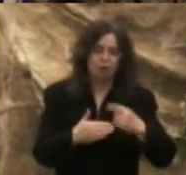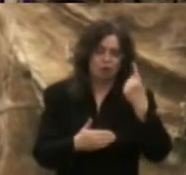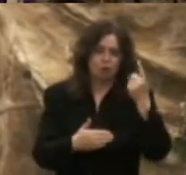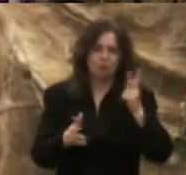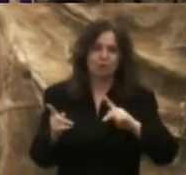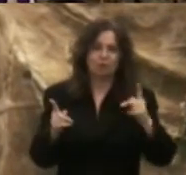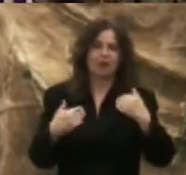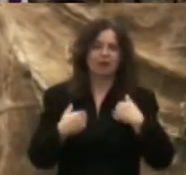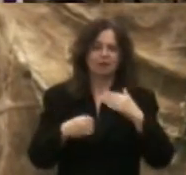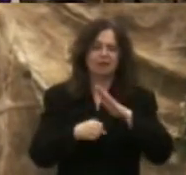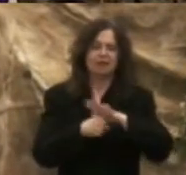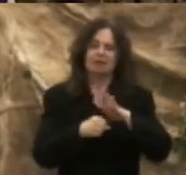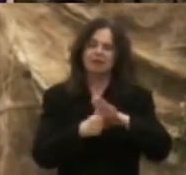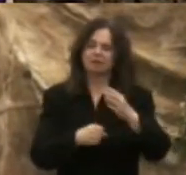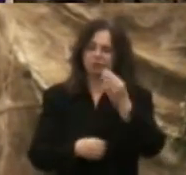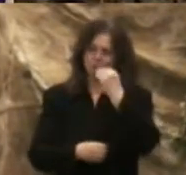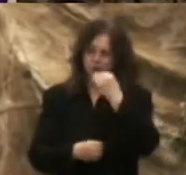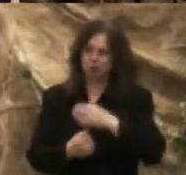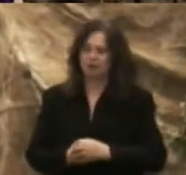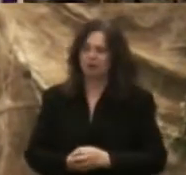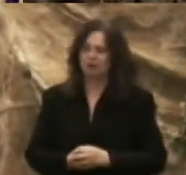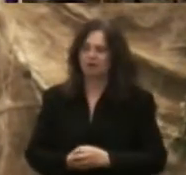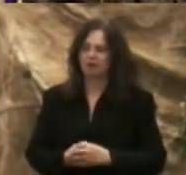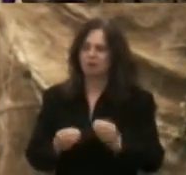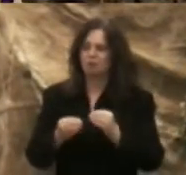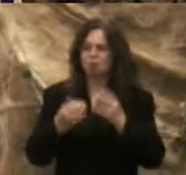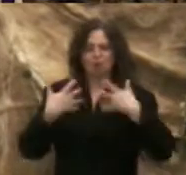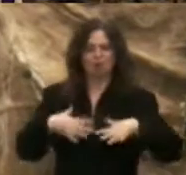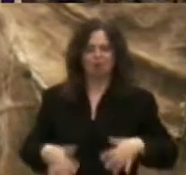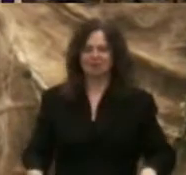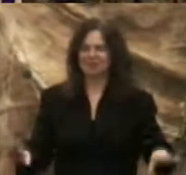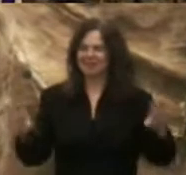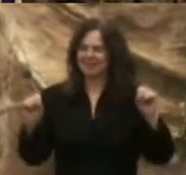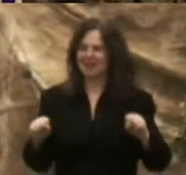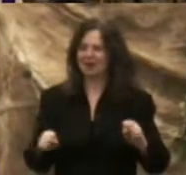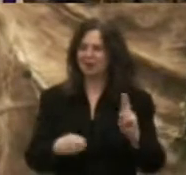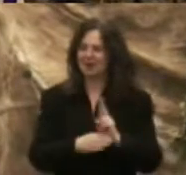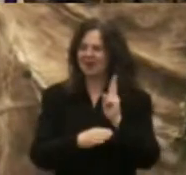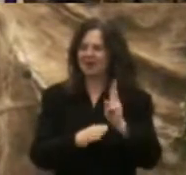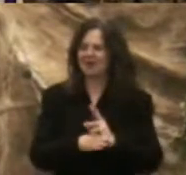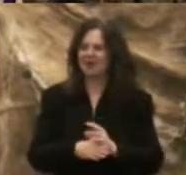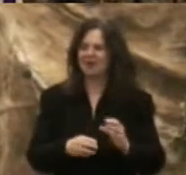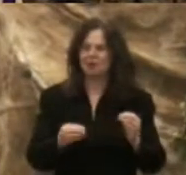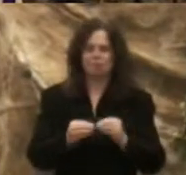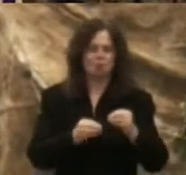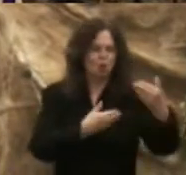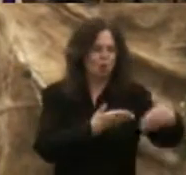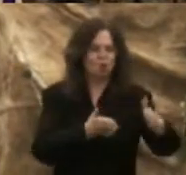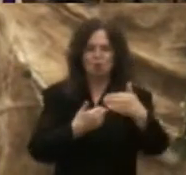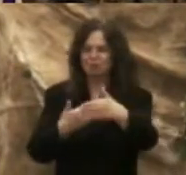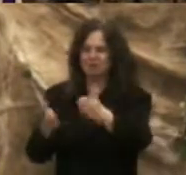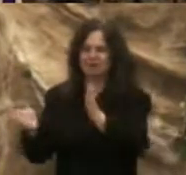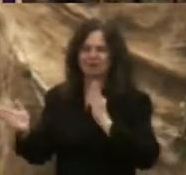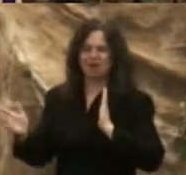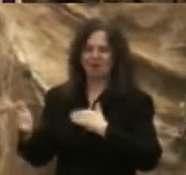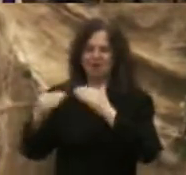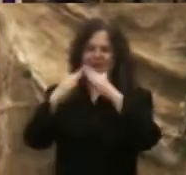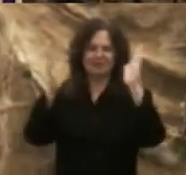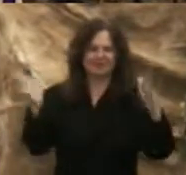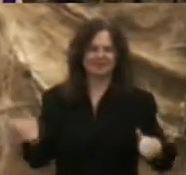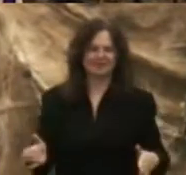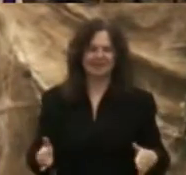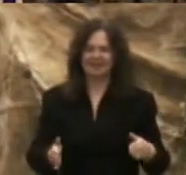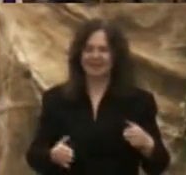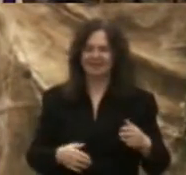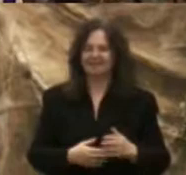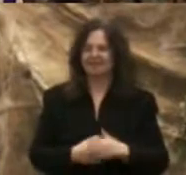plenty to eat, more clothes than we can wear, more rooms that we need in which to